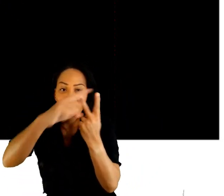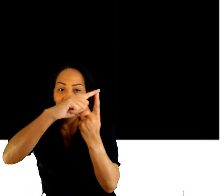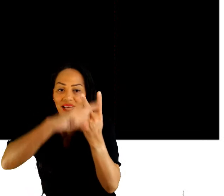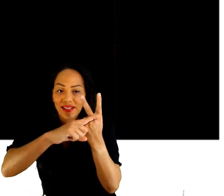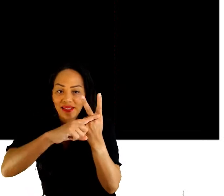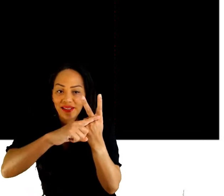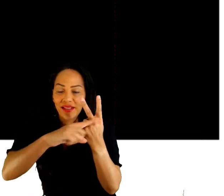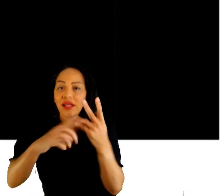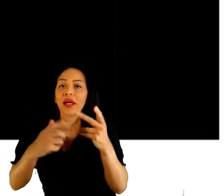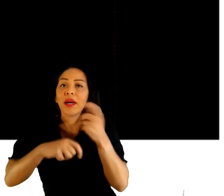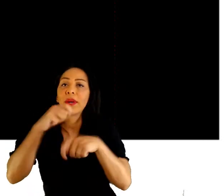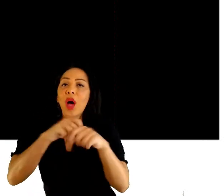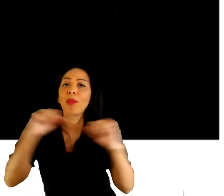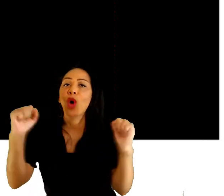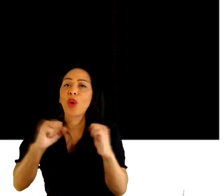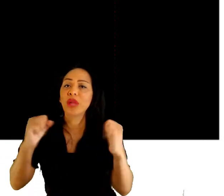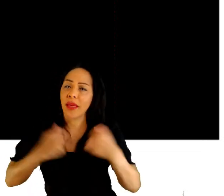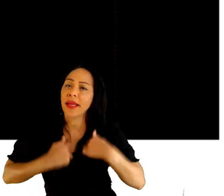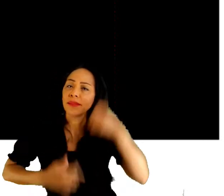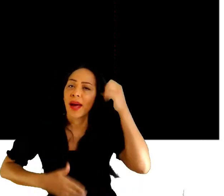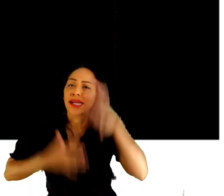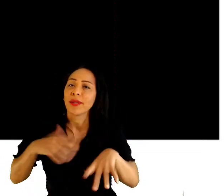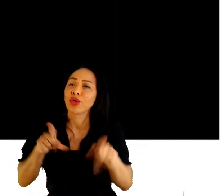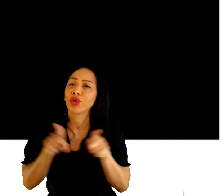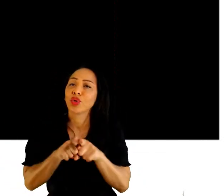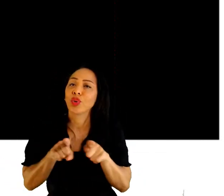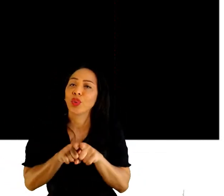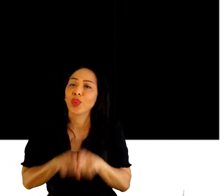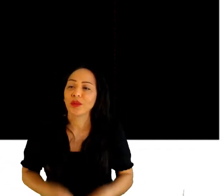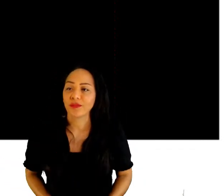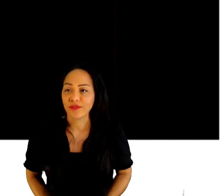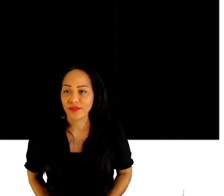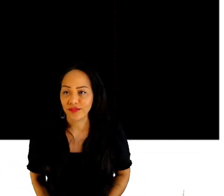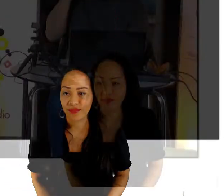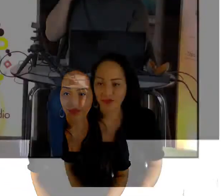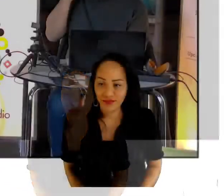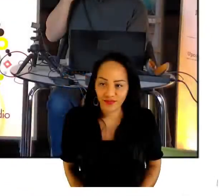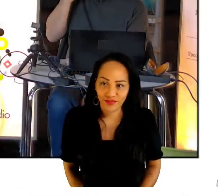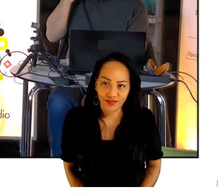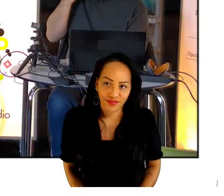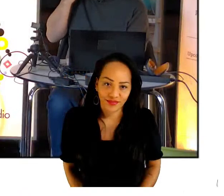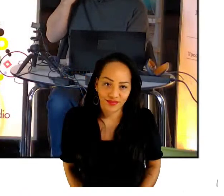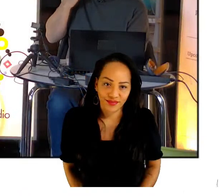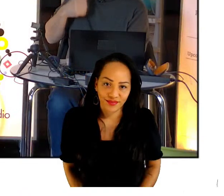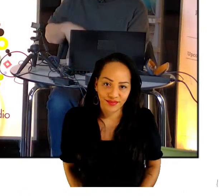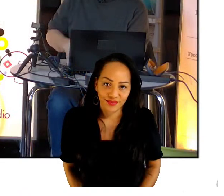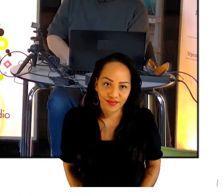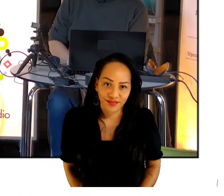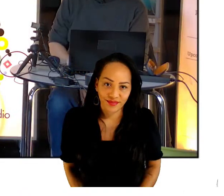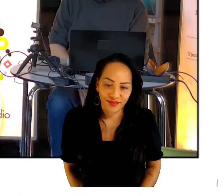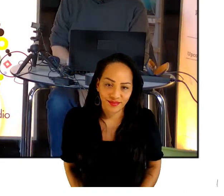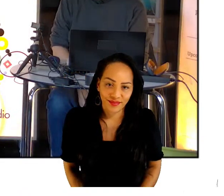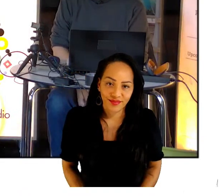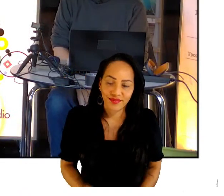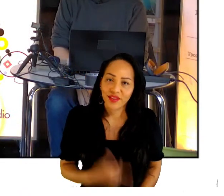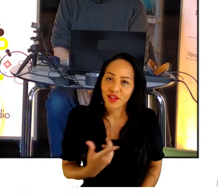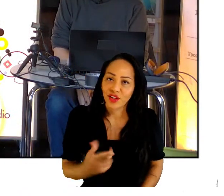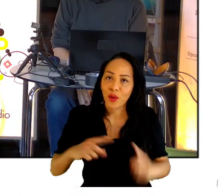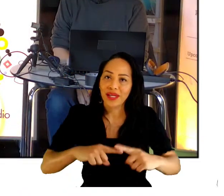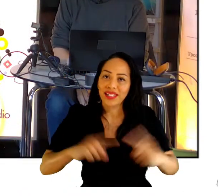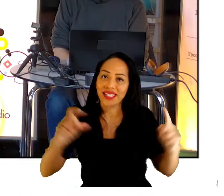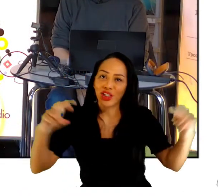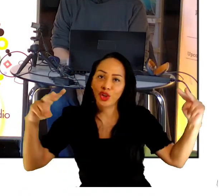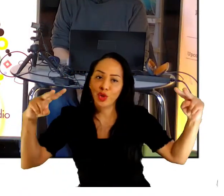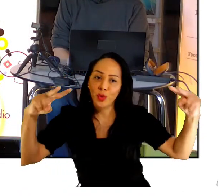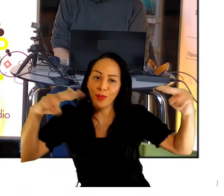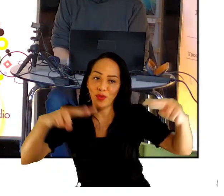Yeah, these two kind of perspectives of Mark being interested in these close-up images